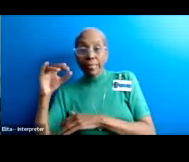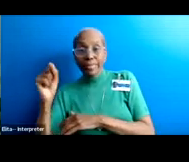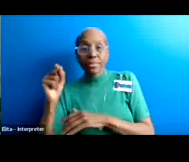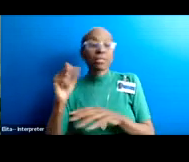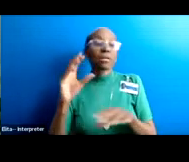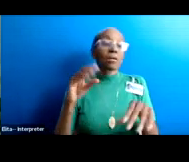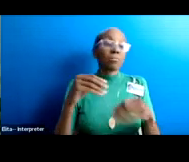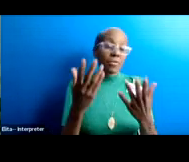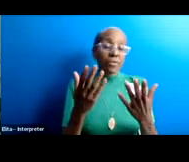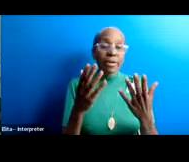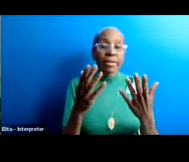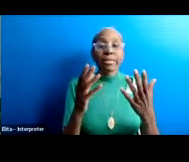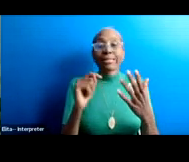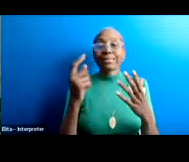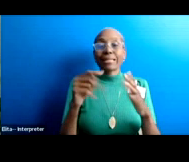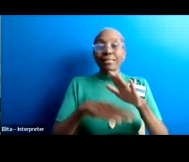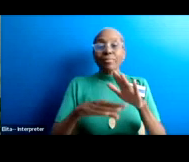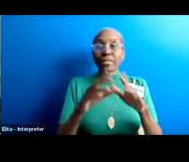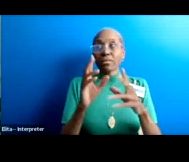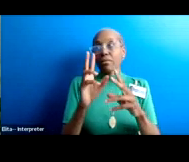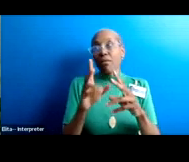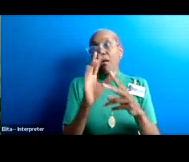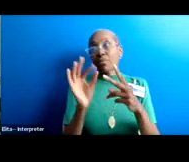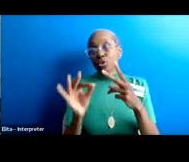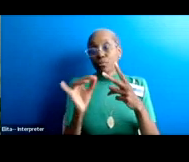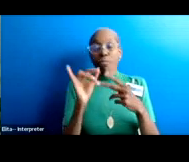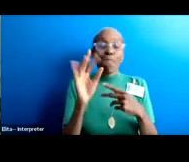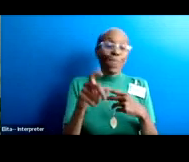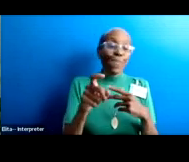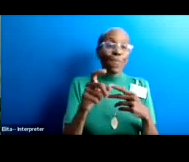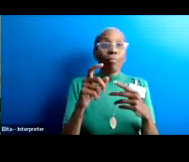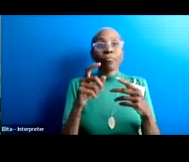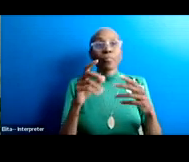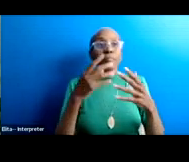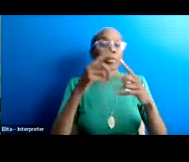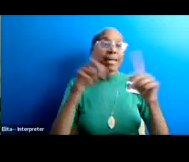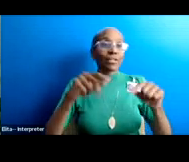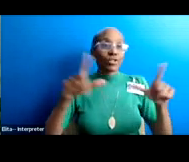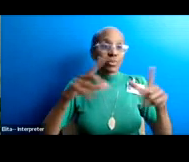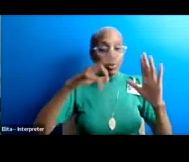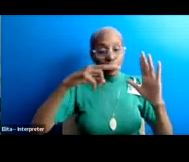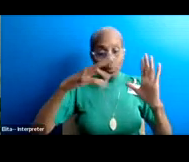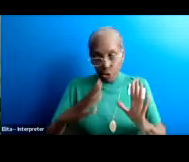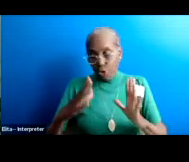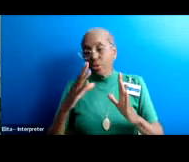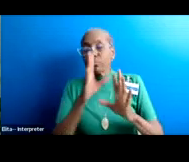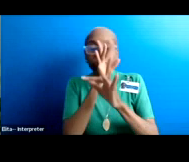a text-based alternative. So if someone needed a screen reader, they're more likely to get more out